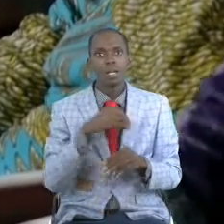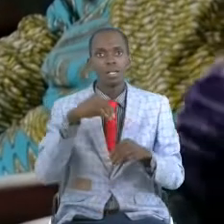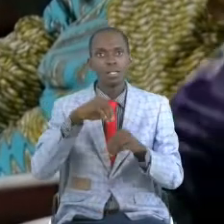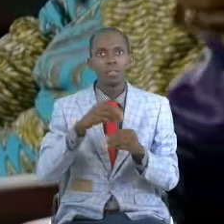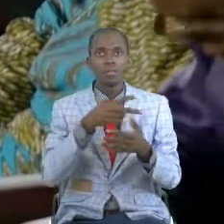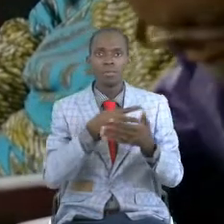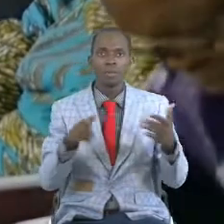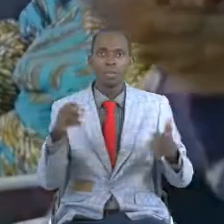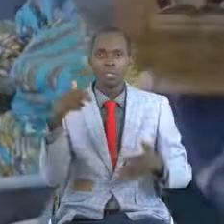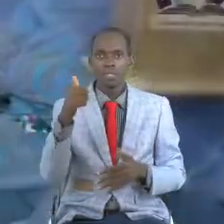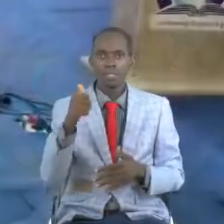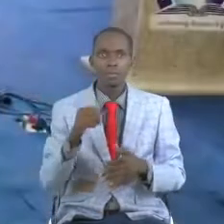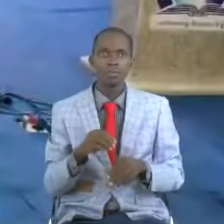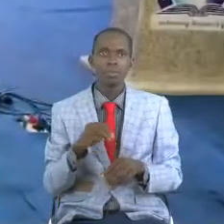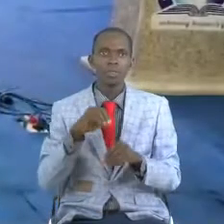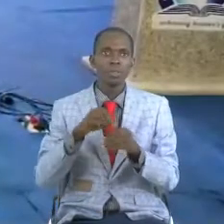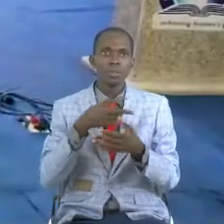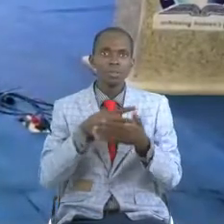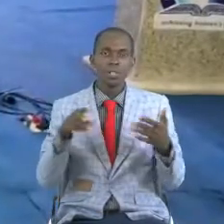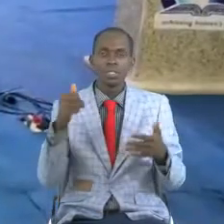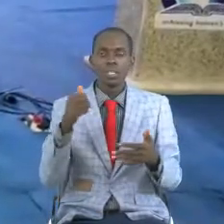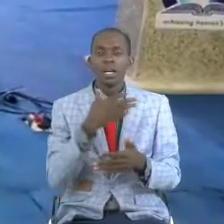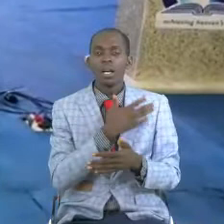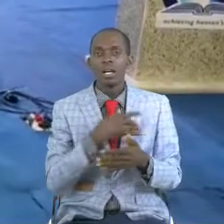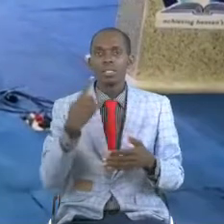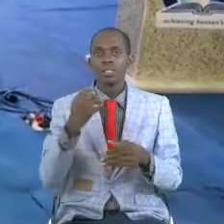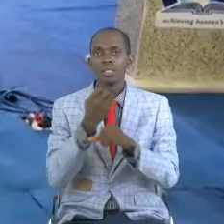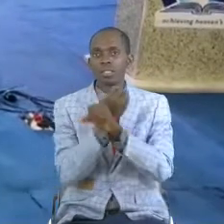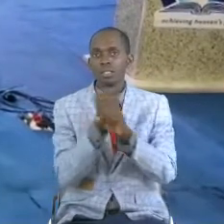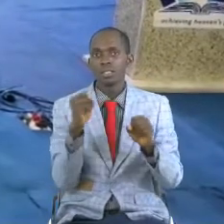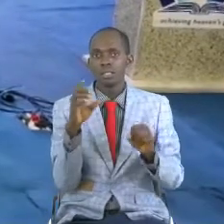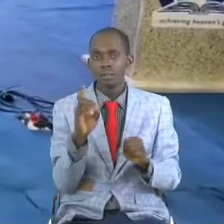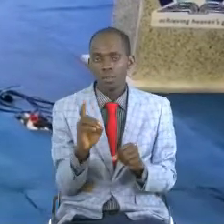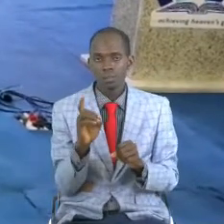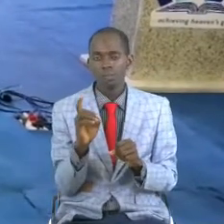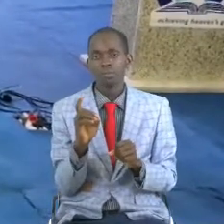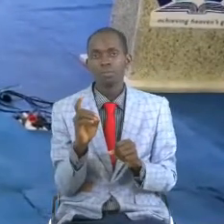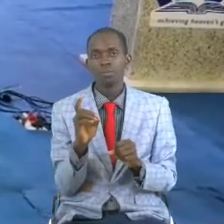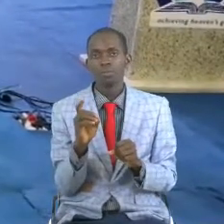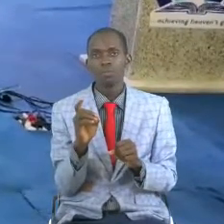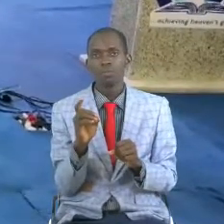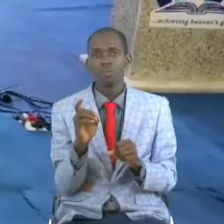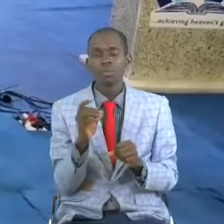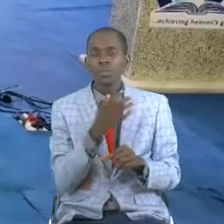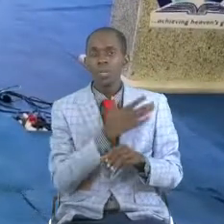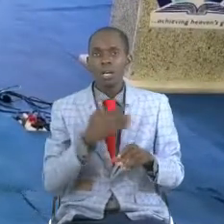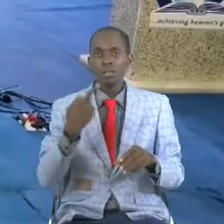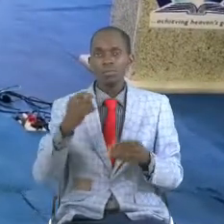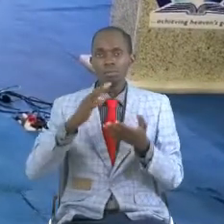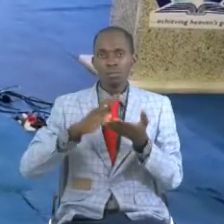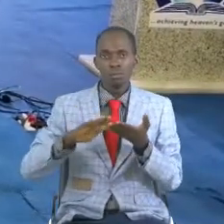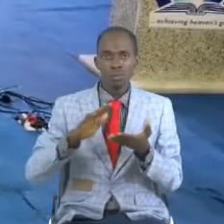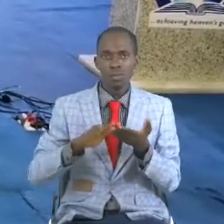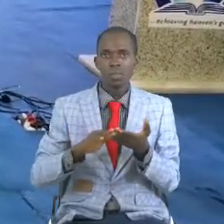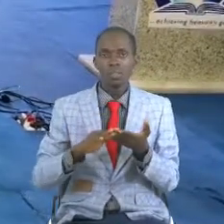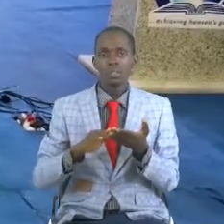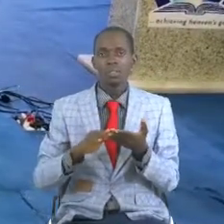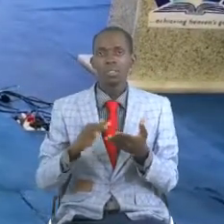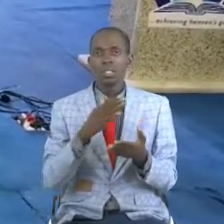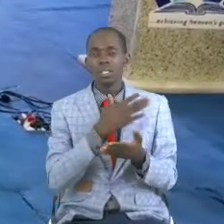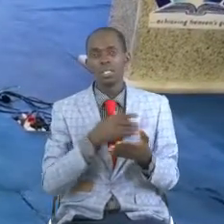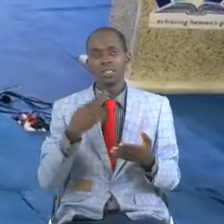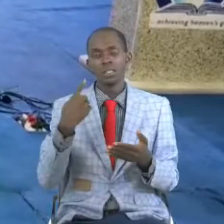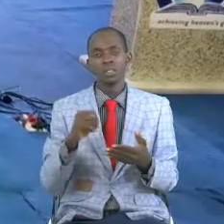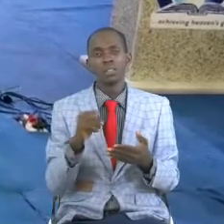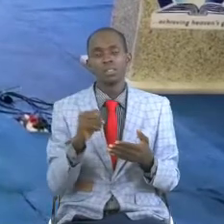it says, and the ransomed, and the saved, and the forgiven, and the redeemed, and